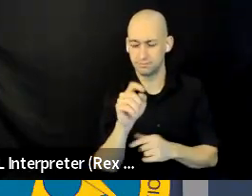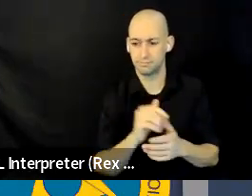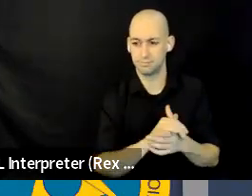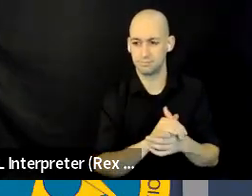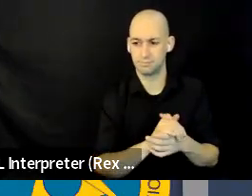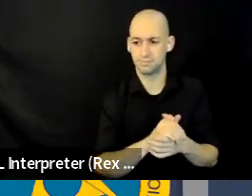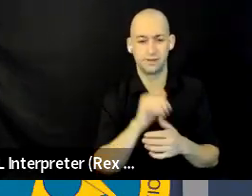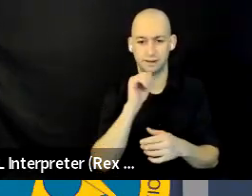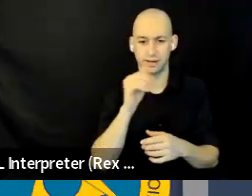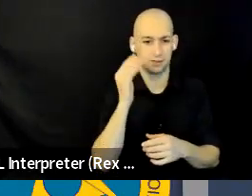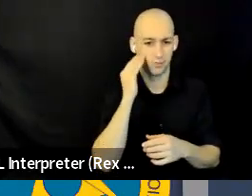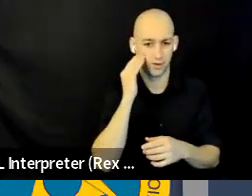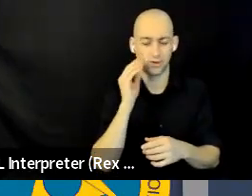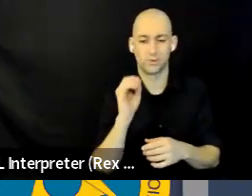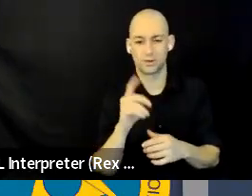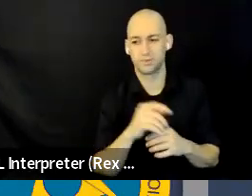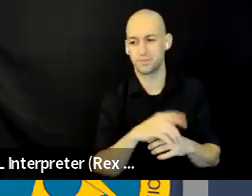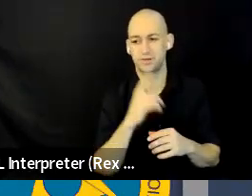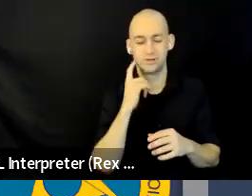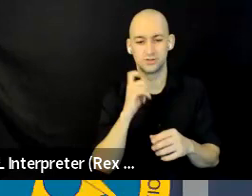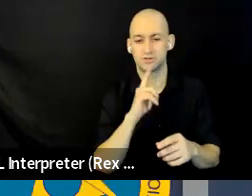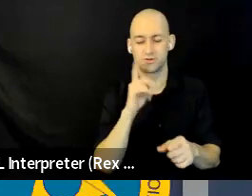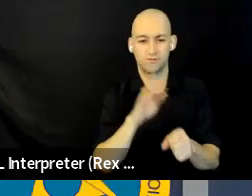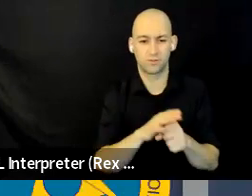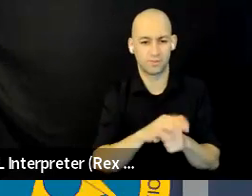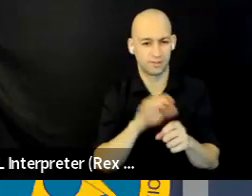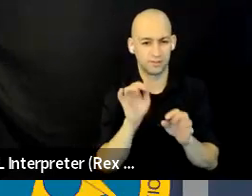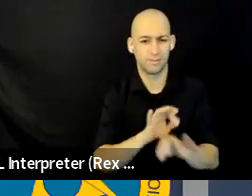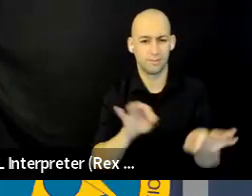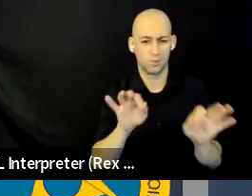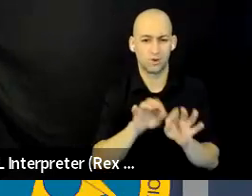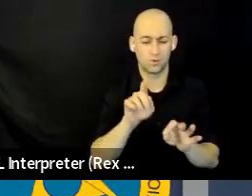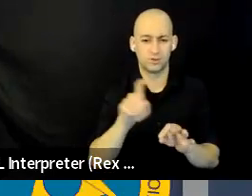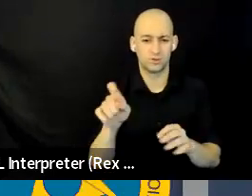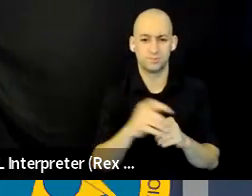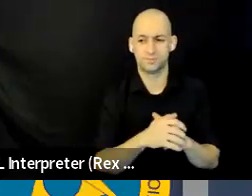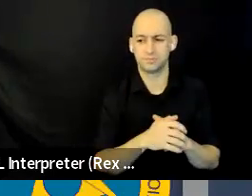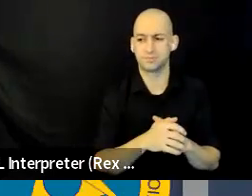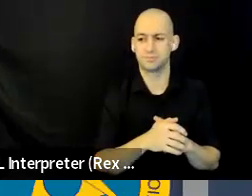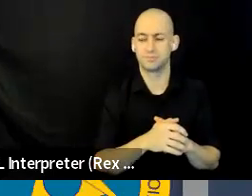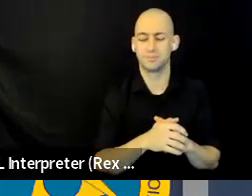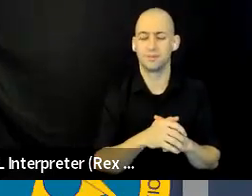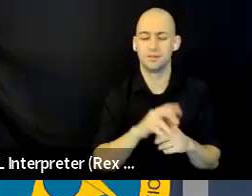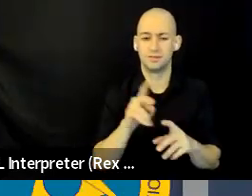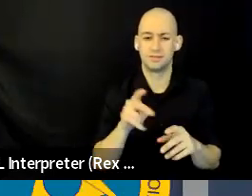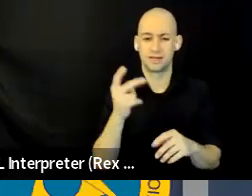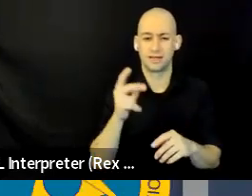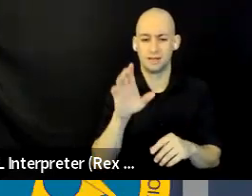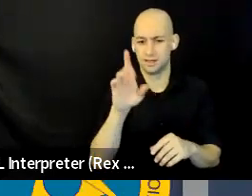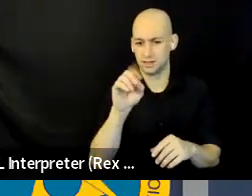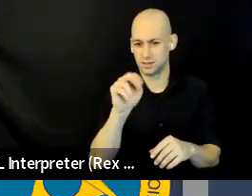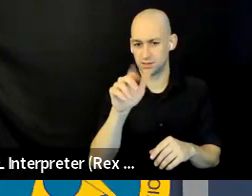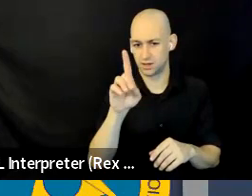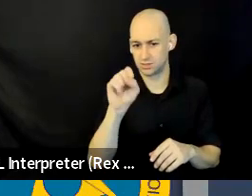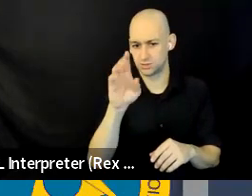Not that he's aware of, okay. Just so we confirm that, that's a pretty important question. No, secondly, Donald Sobelman asked